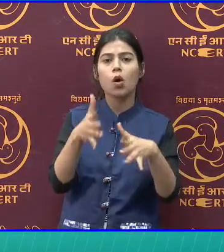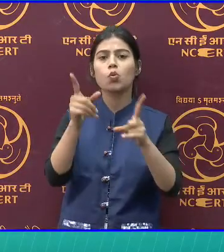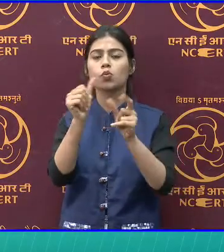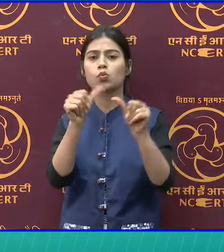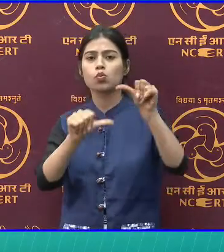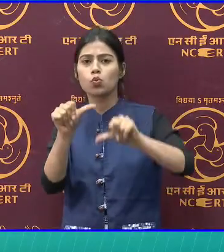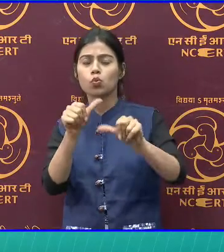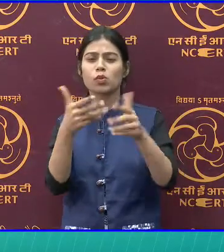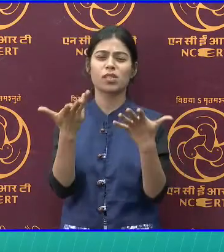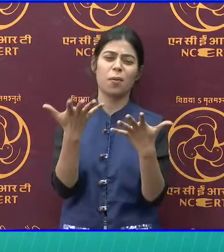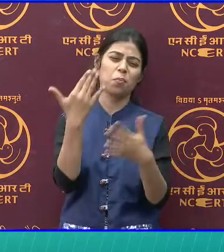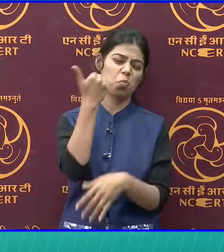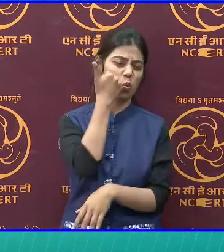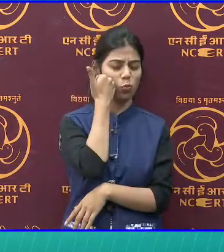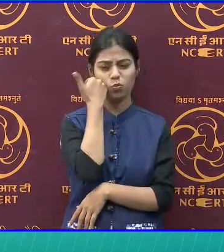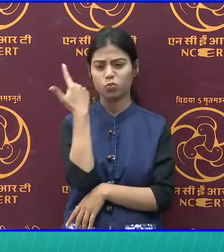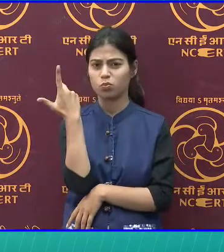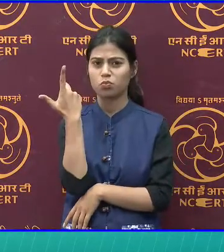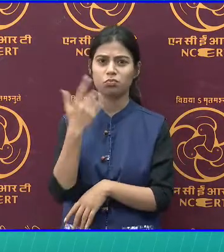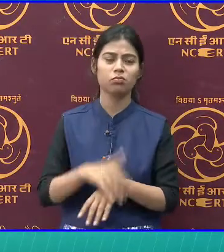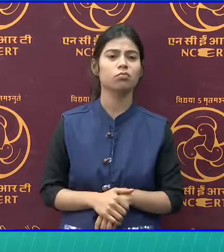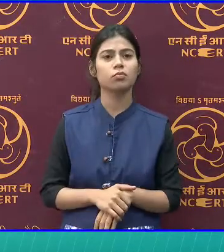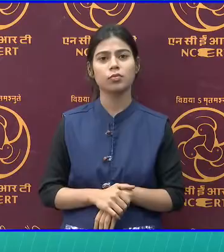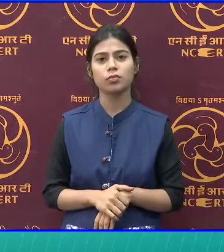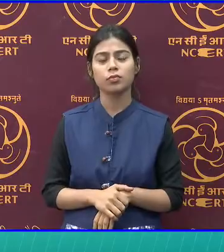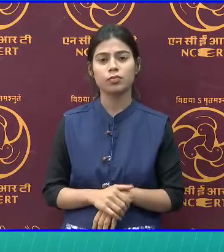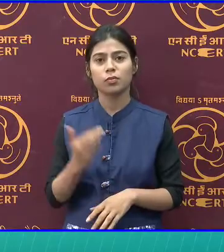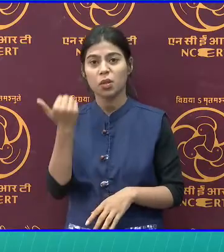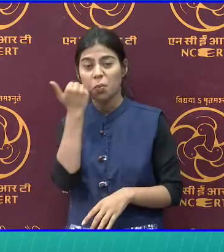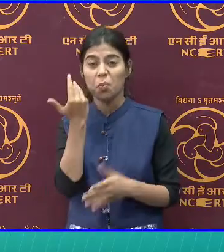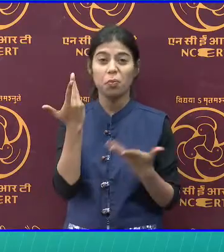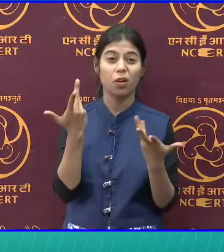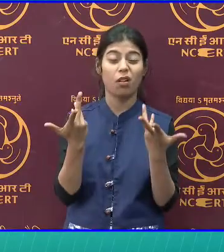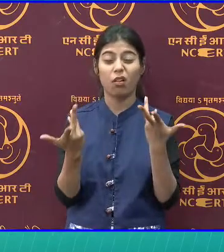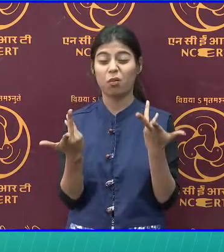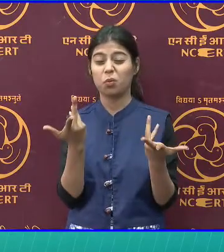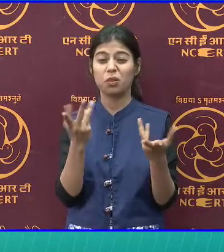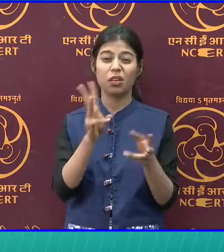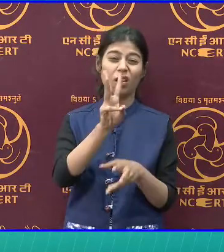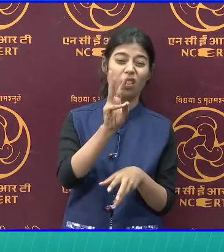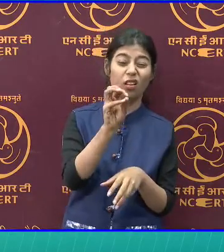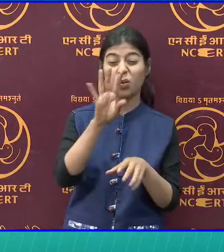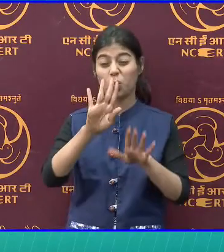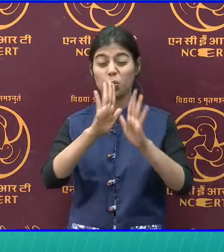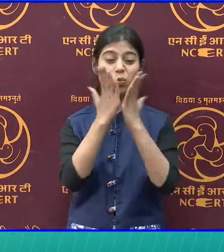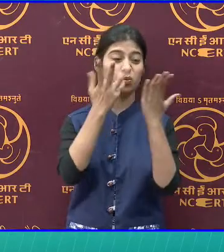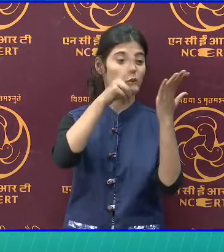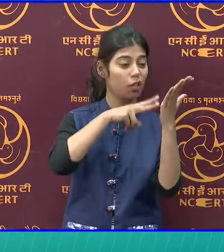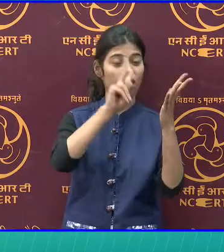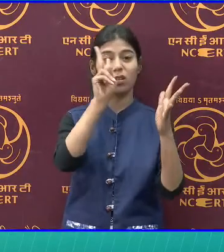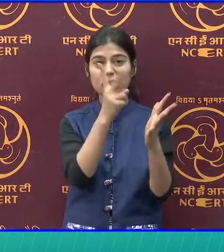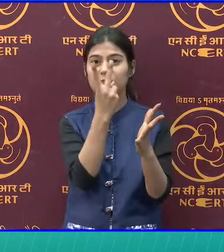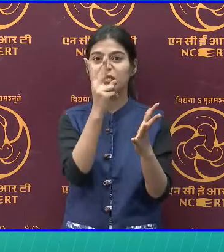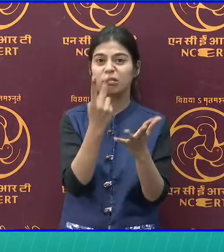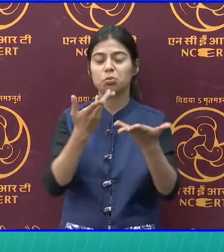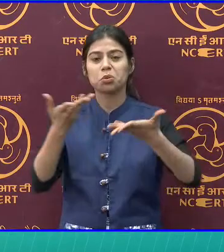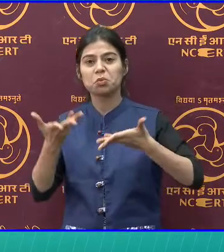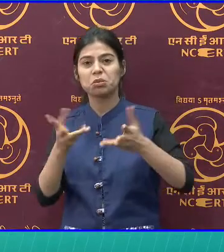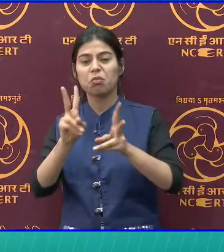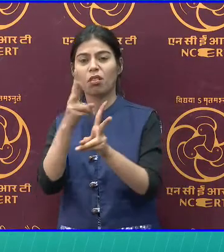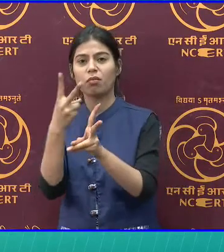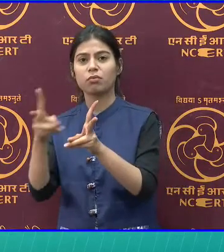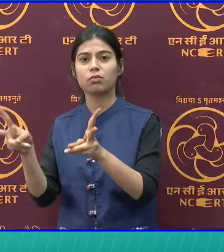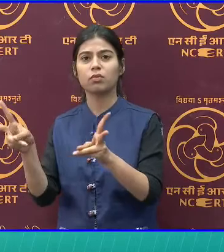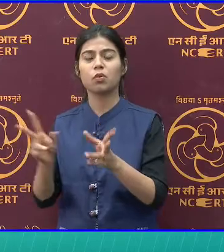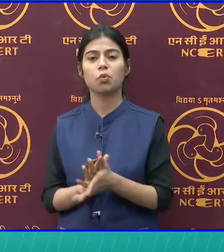is something boring, and it's also burdensome with 3-4 books. There are different disciplines, 4 books, 5